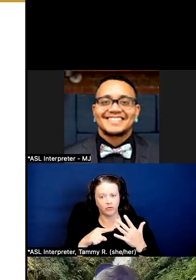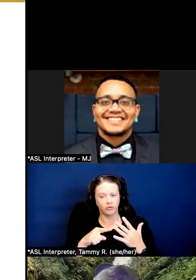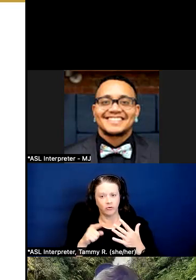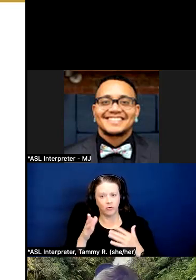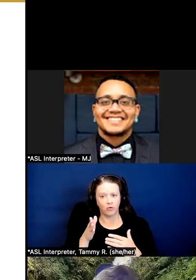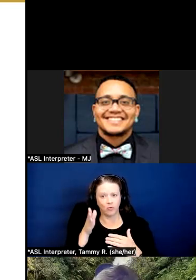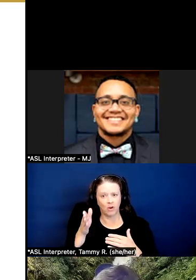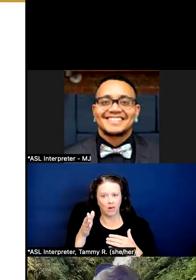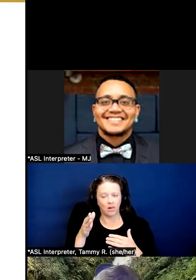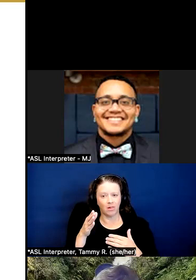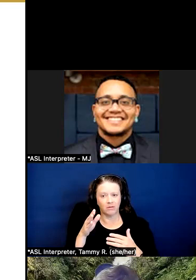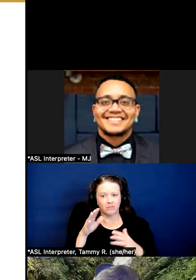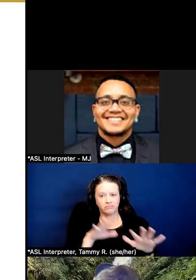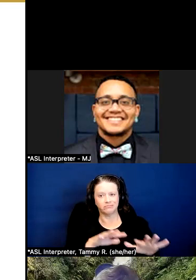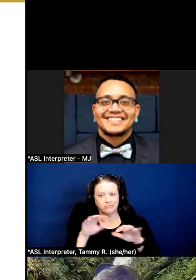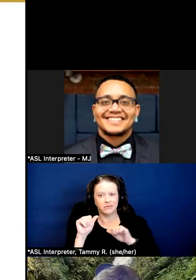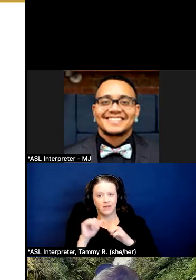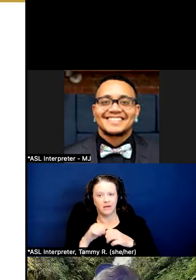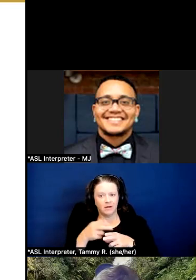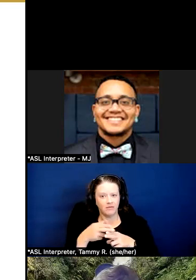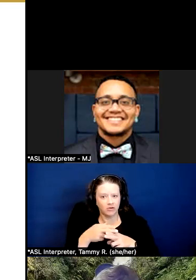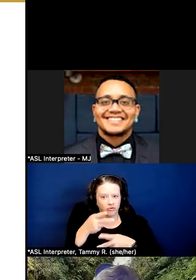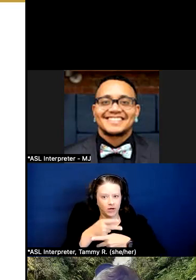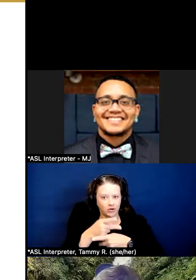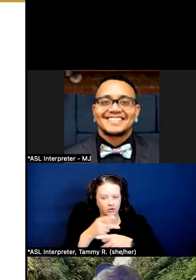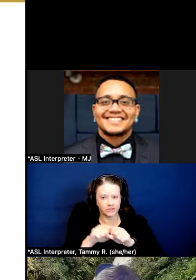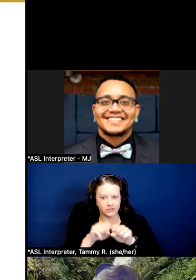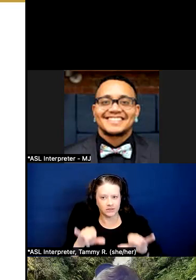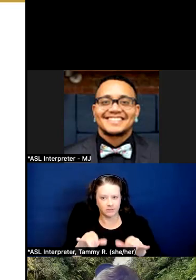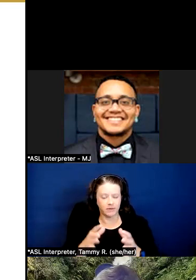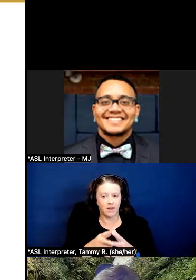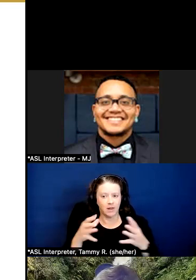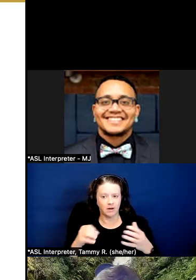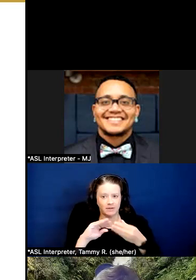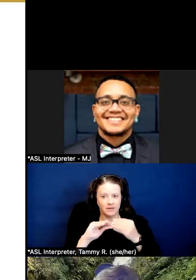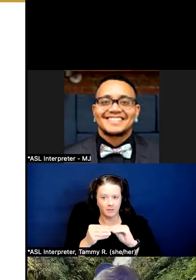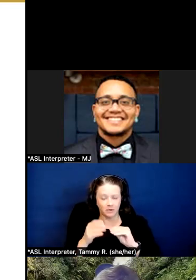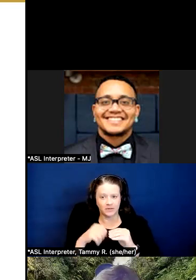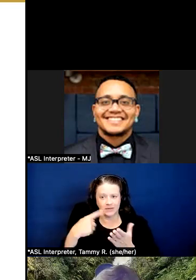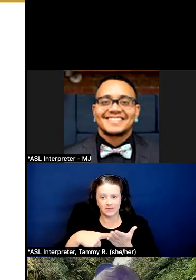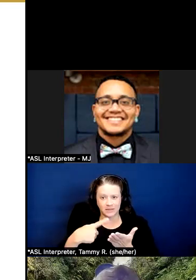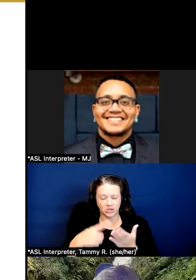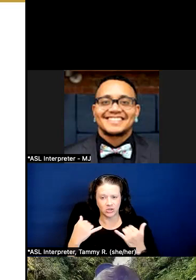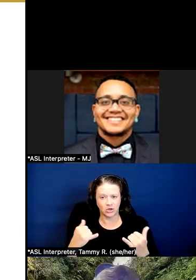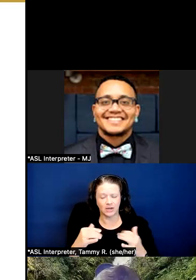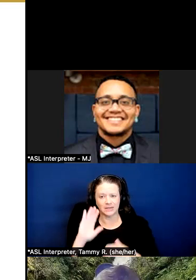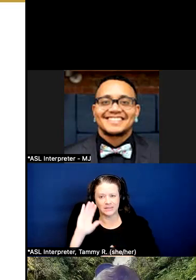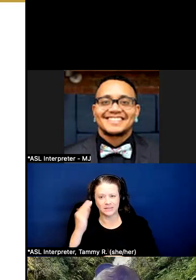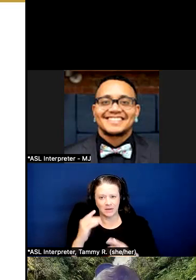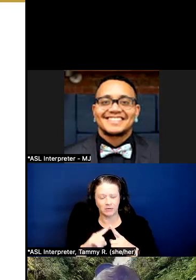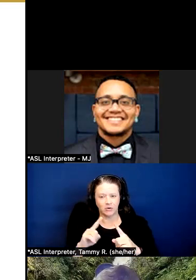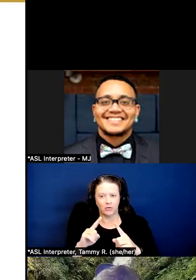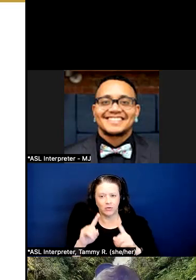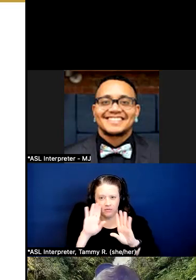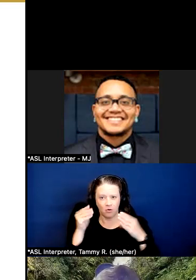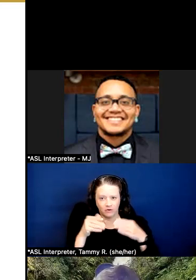from the foster care system. A lot of the numbers and discussion today appear to focus on the